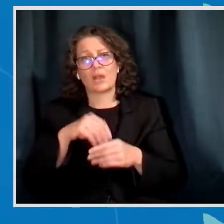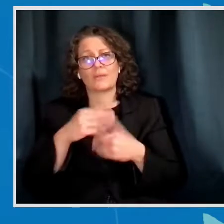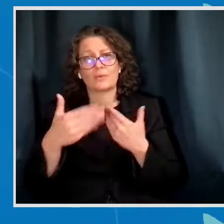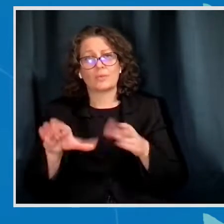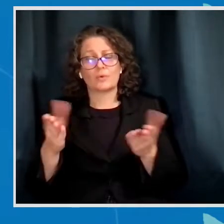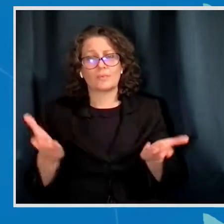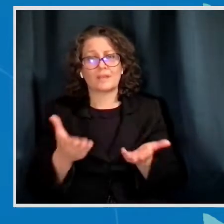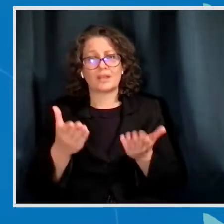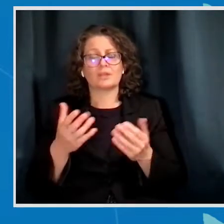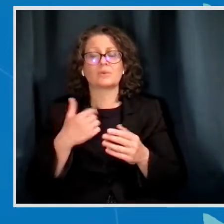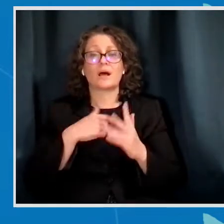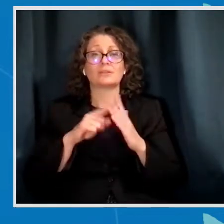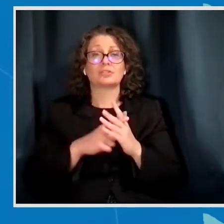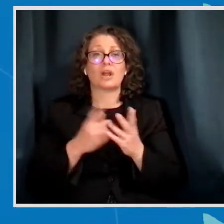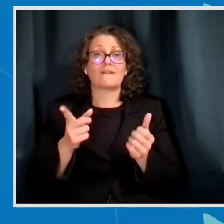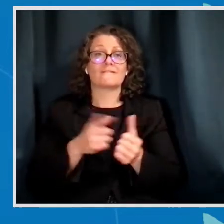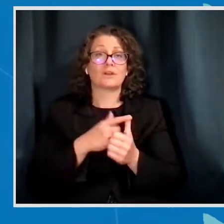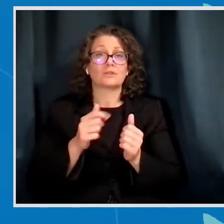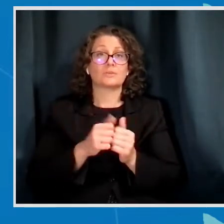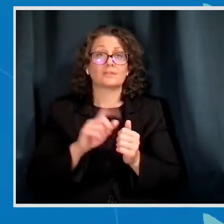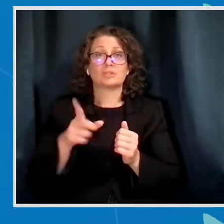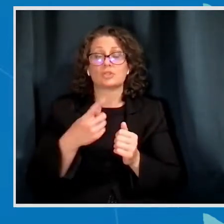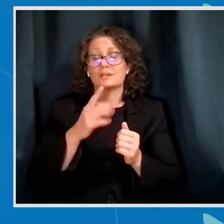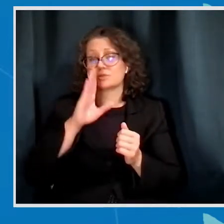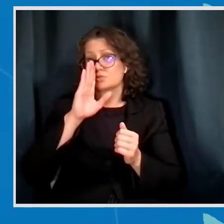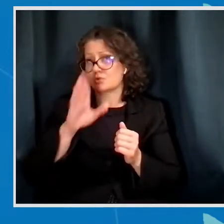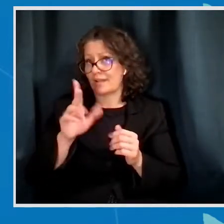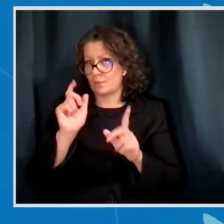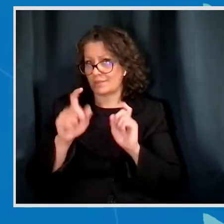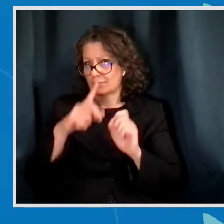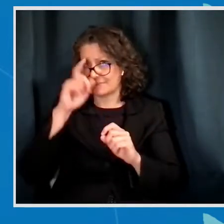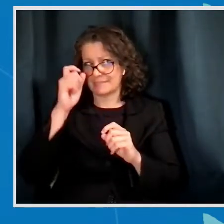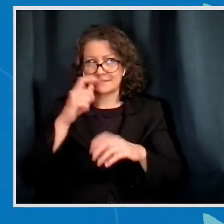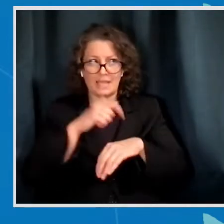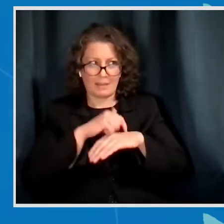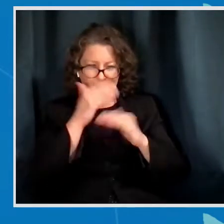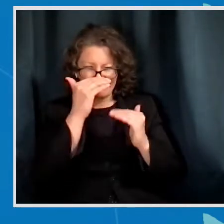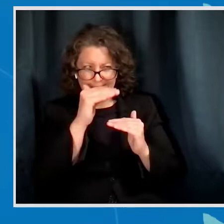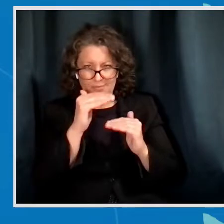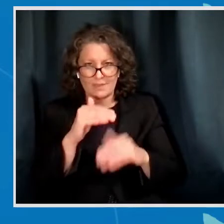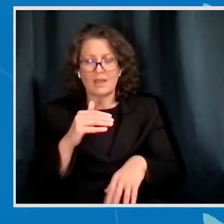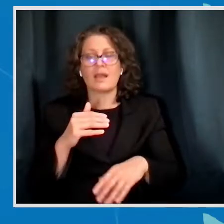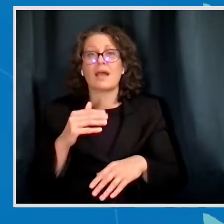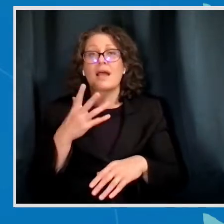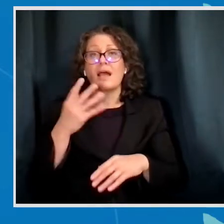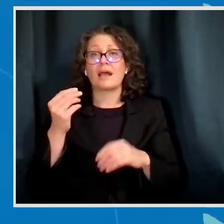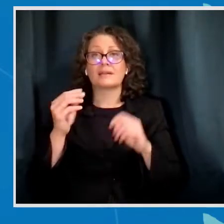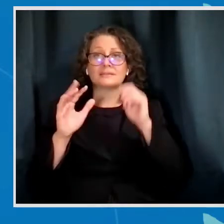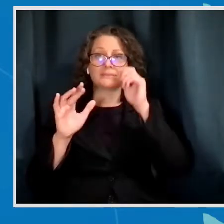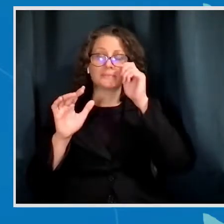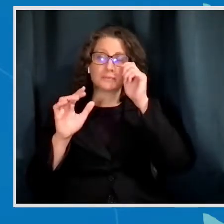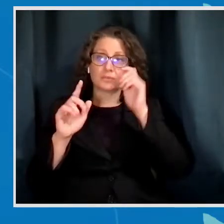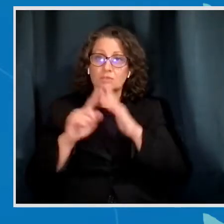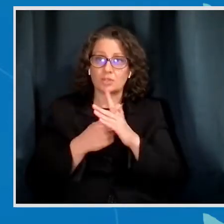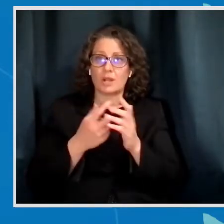first with just straight questions, because we're short of time. And starting with John